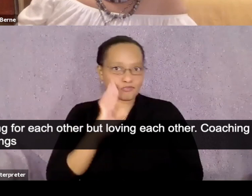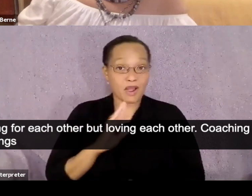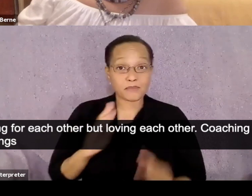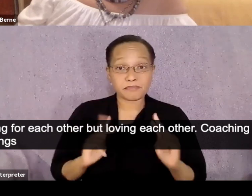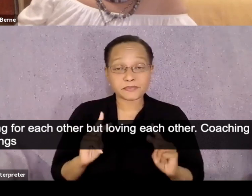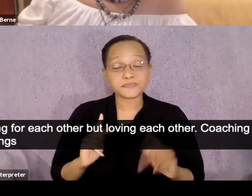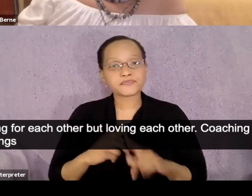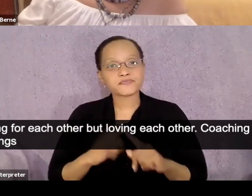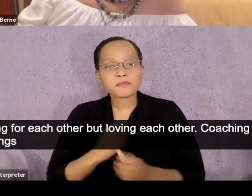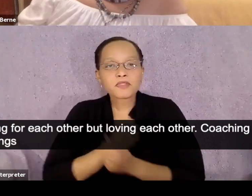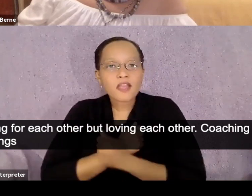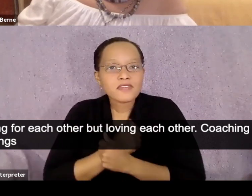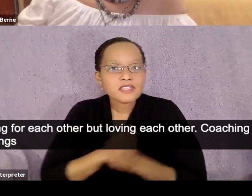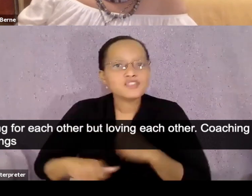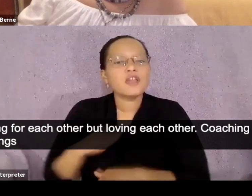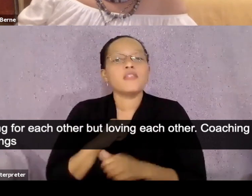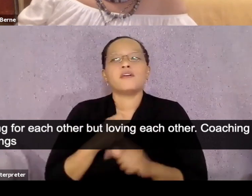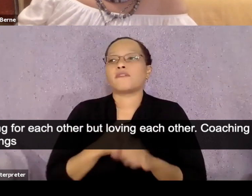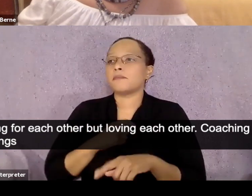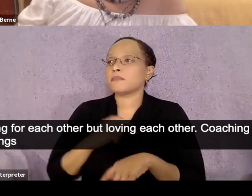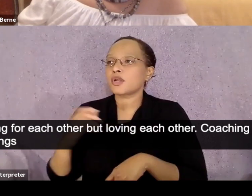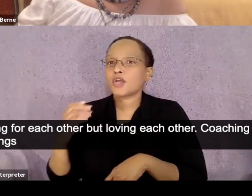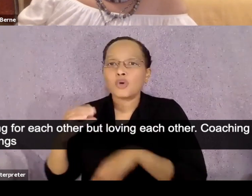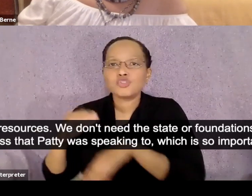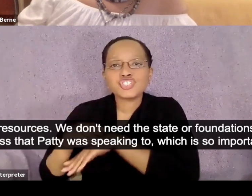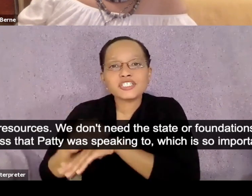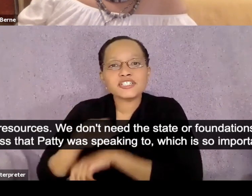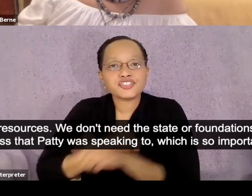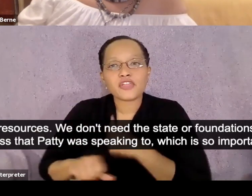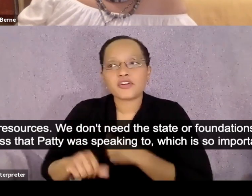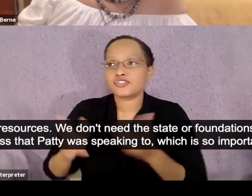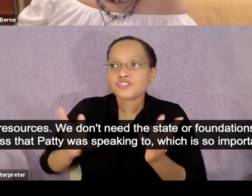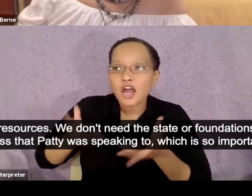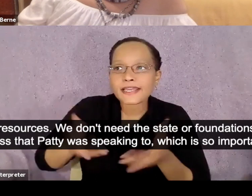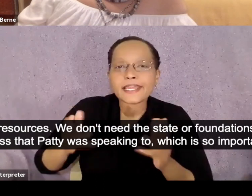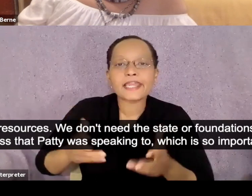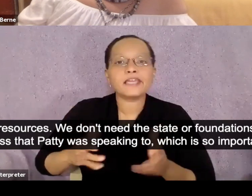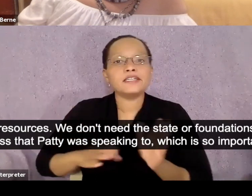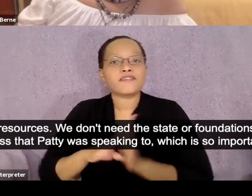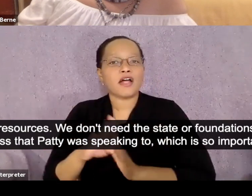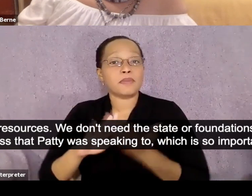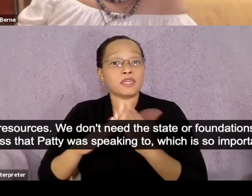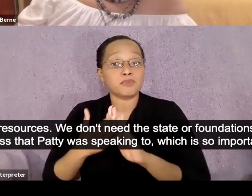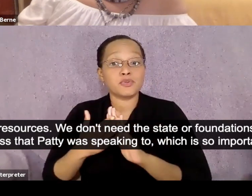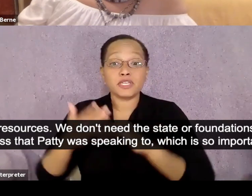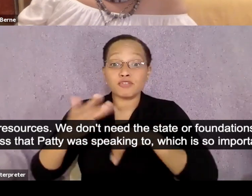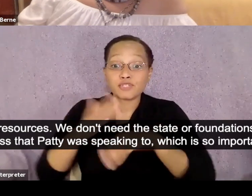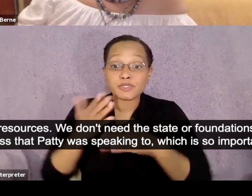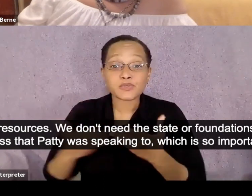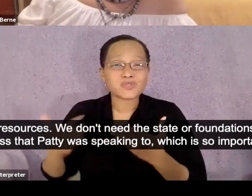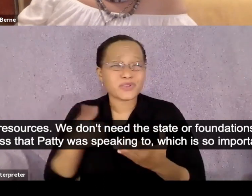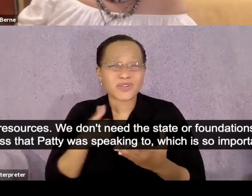coaching ourselves through stuff, talking each other through things, building community resources. We don't need the state or foundations to do